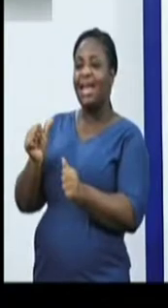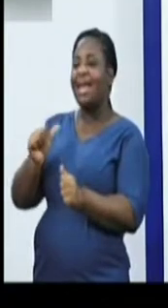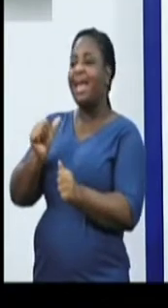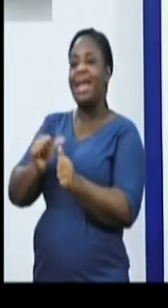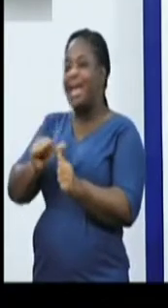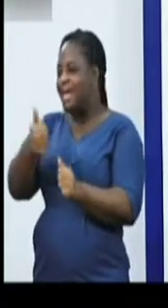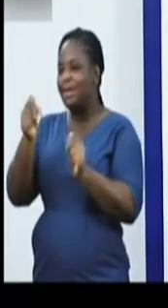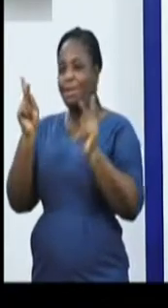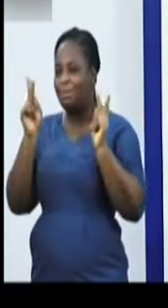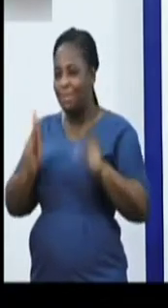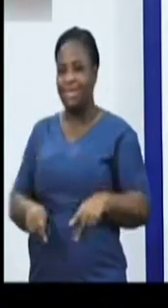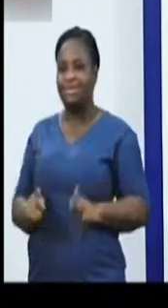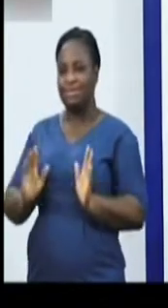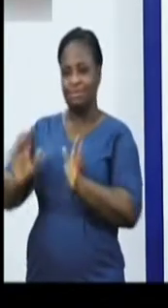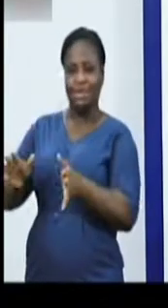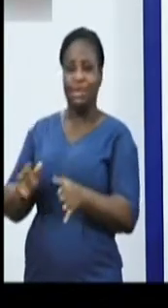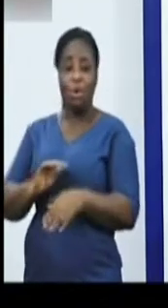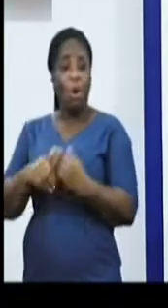us are health workers.